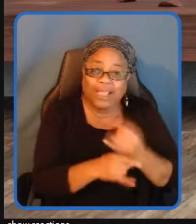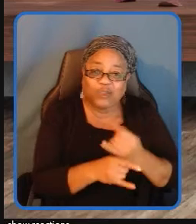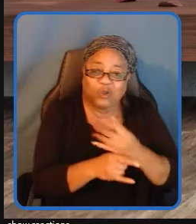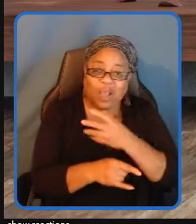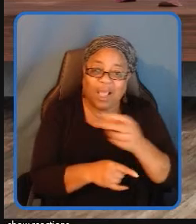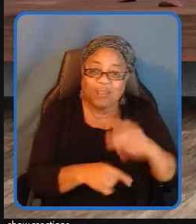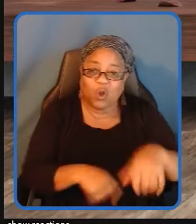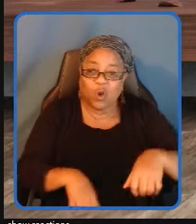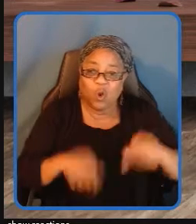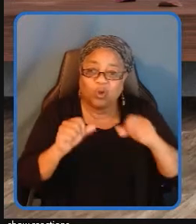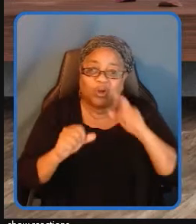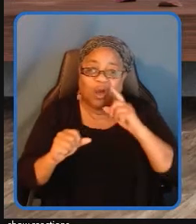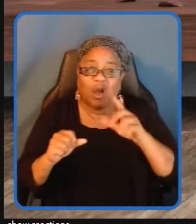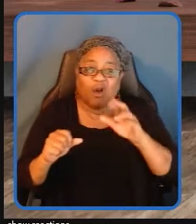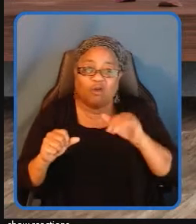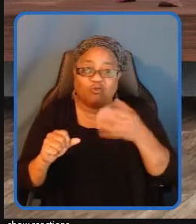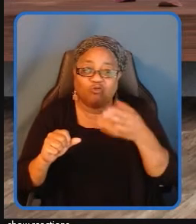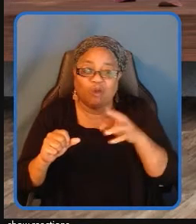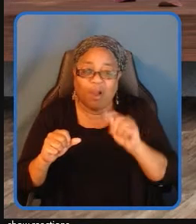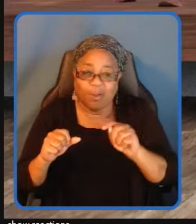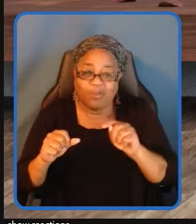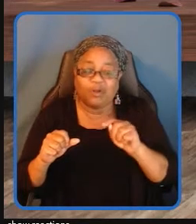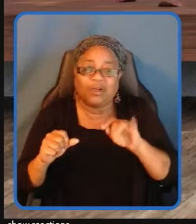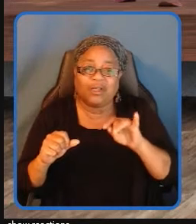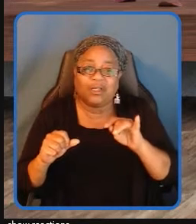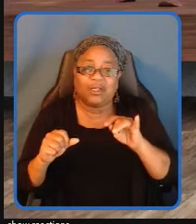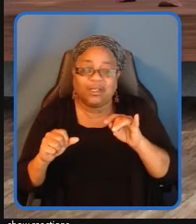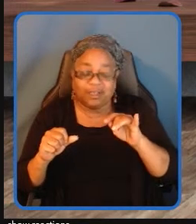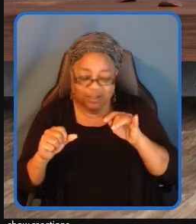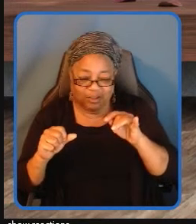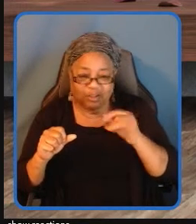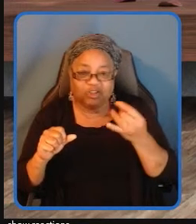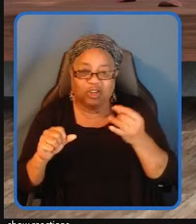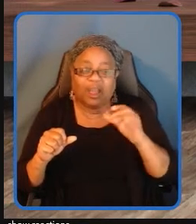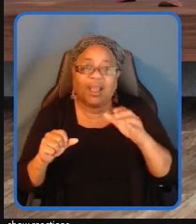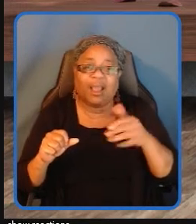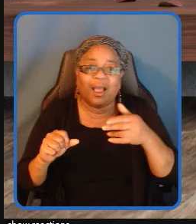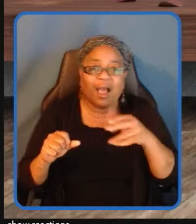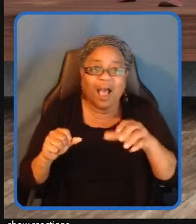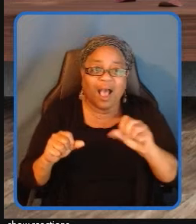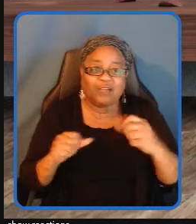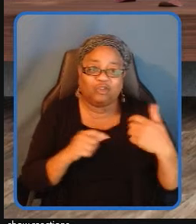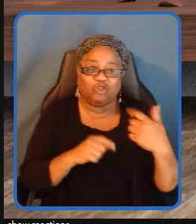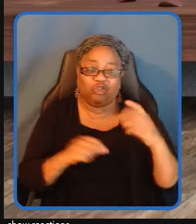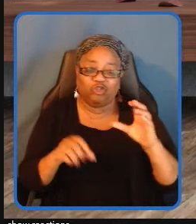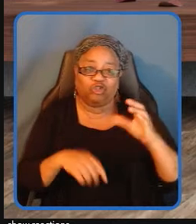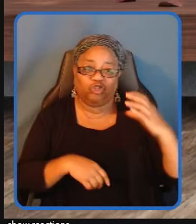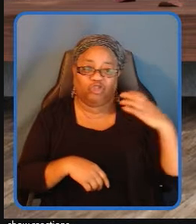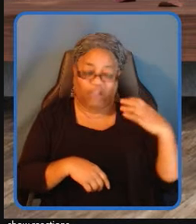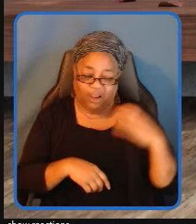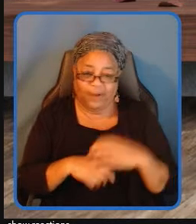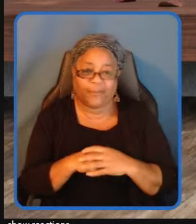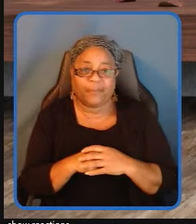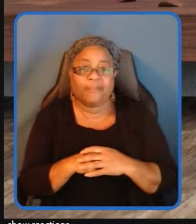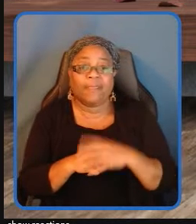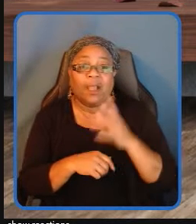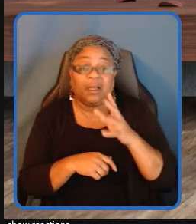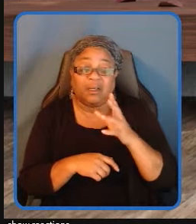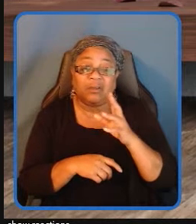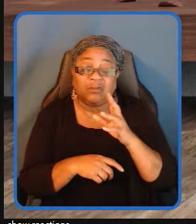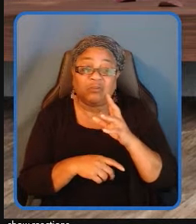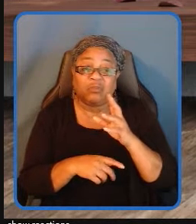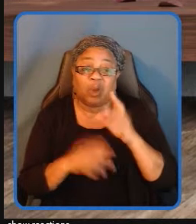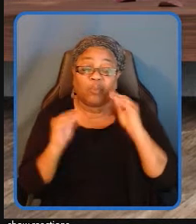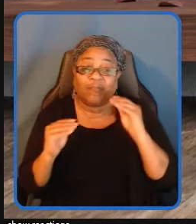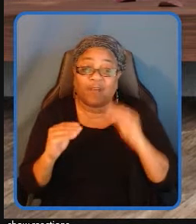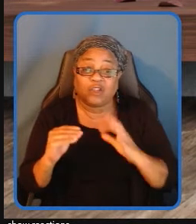of the Robert D. Haas Chancellor's Chair in Equity and Inclusion. He is a professor of law, African American, and